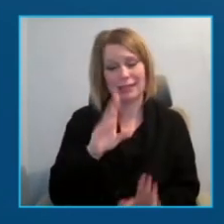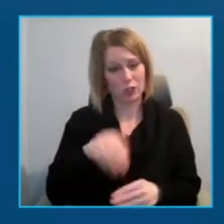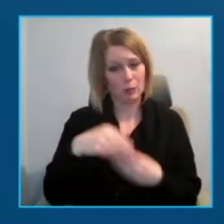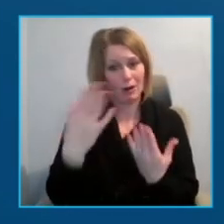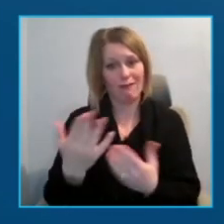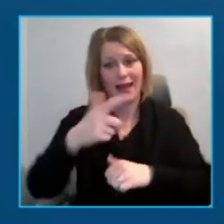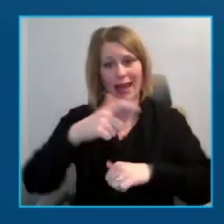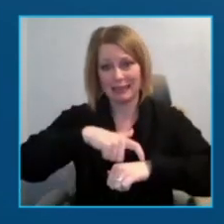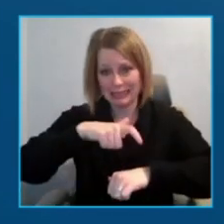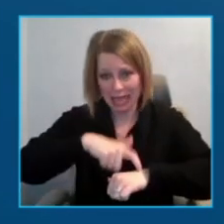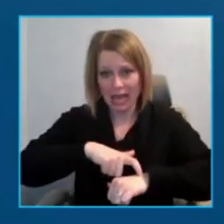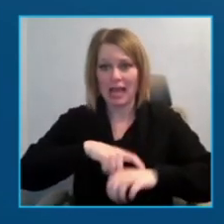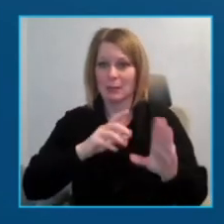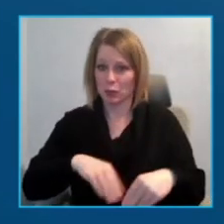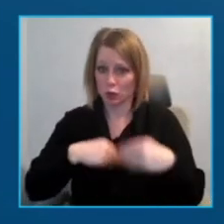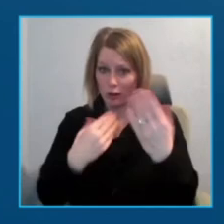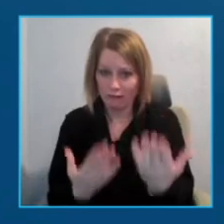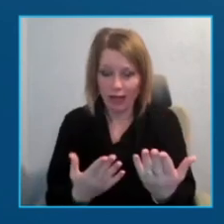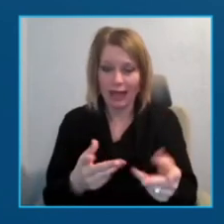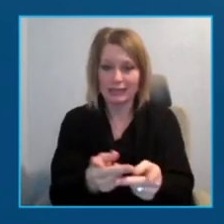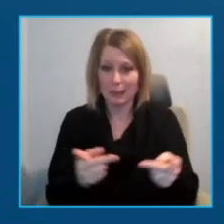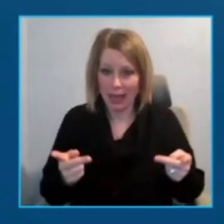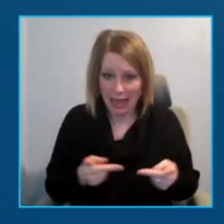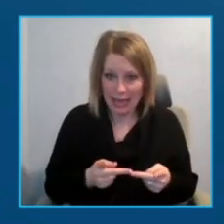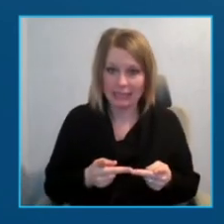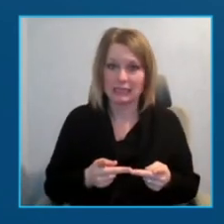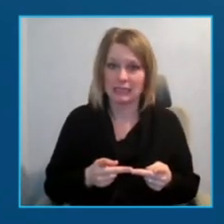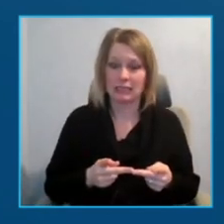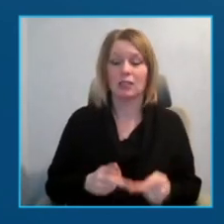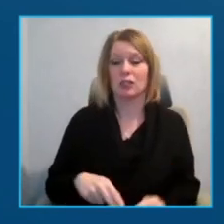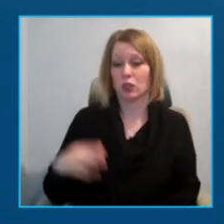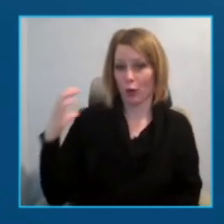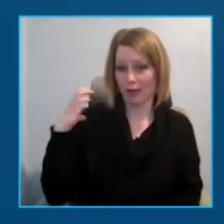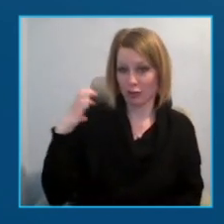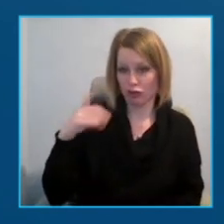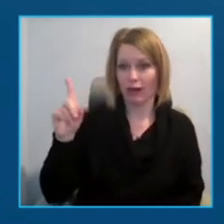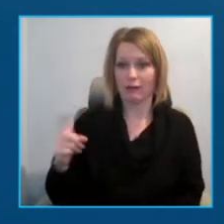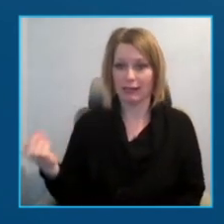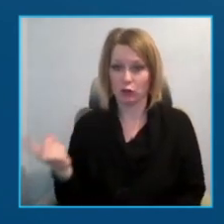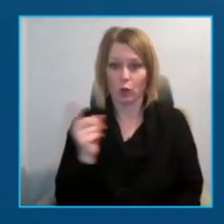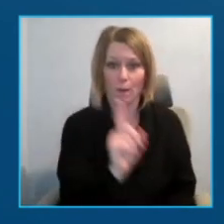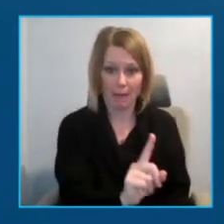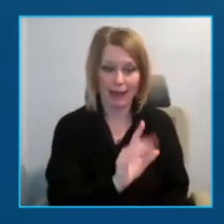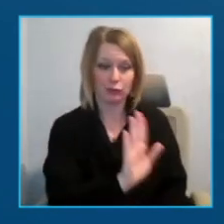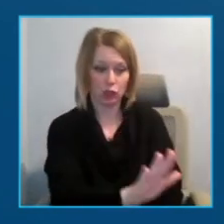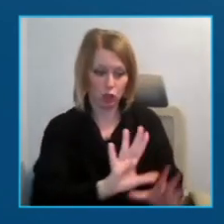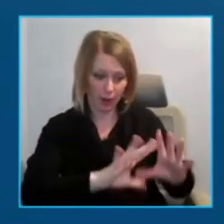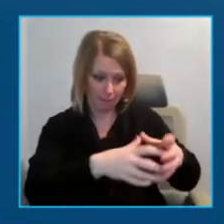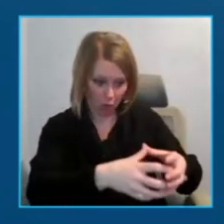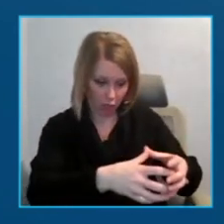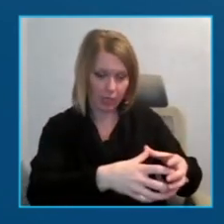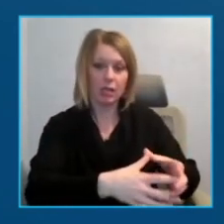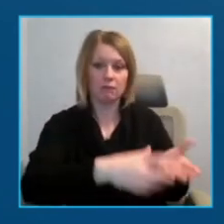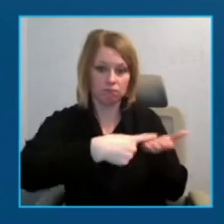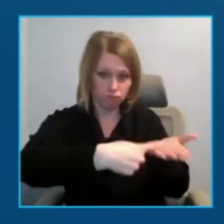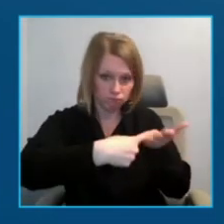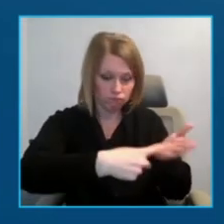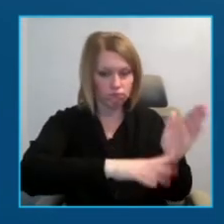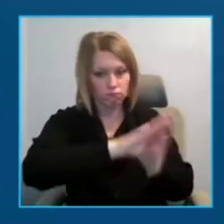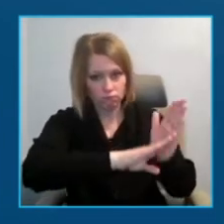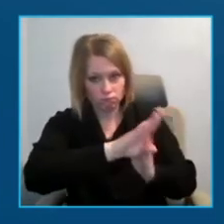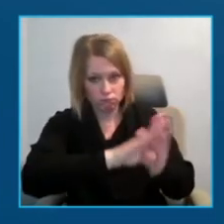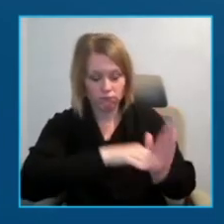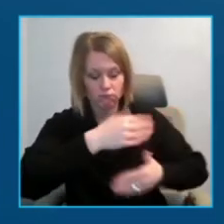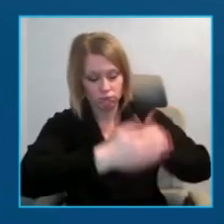back to their people. The chair needs to go back to her party, come back to us if necessary. But